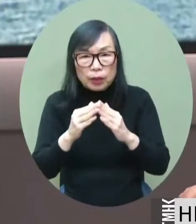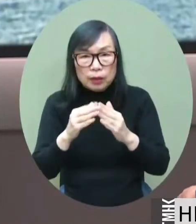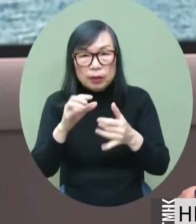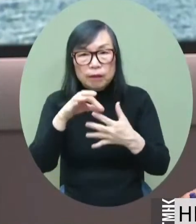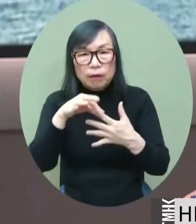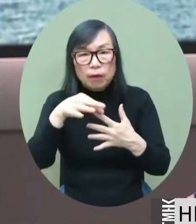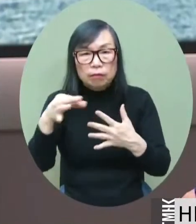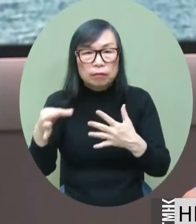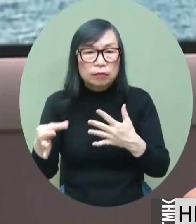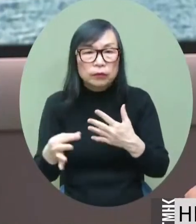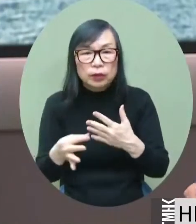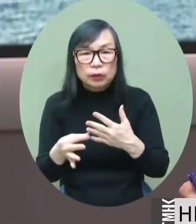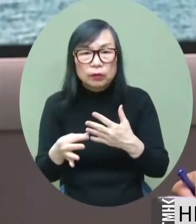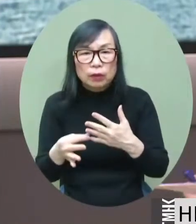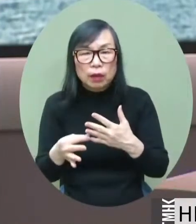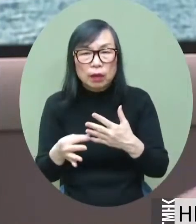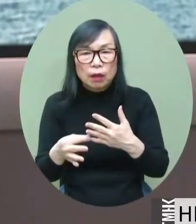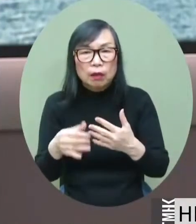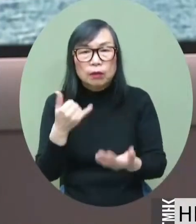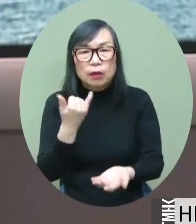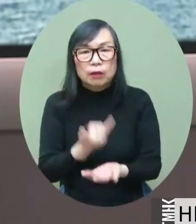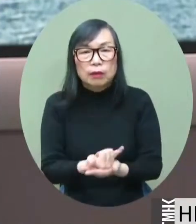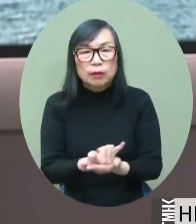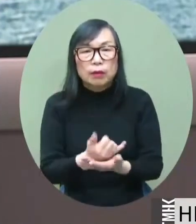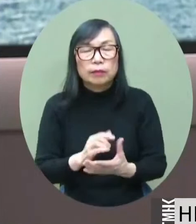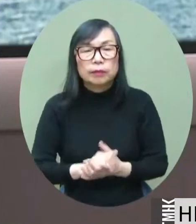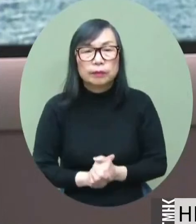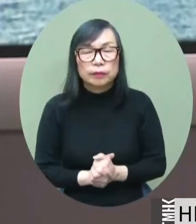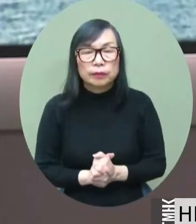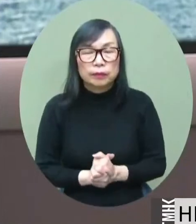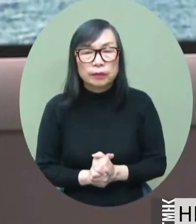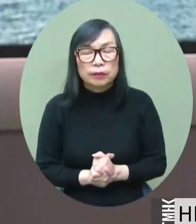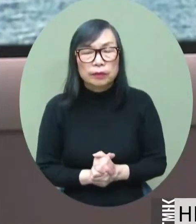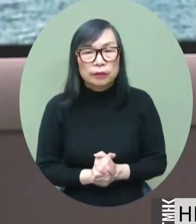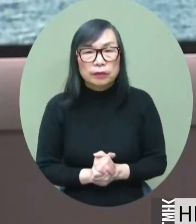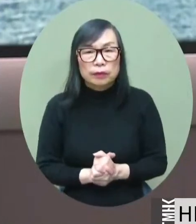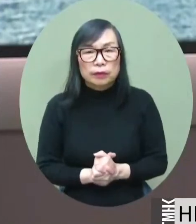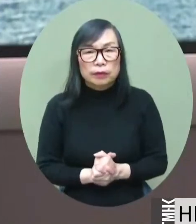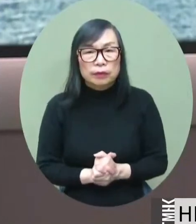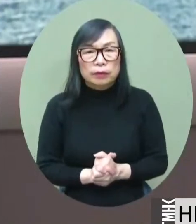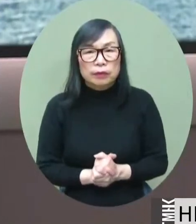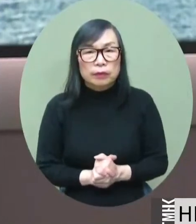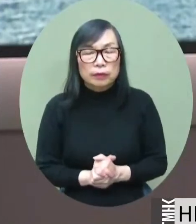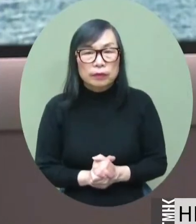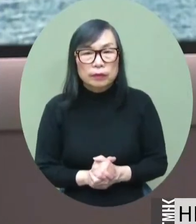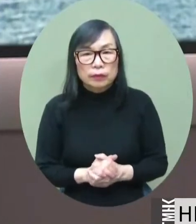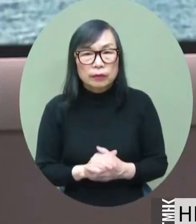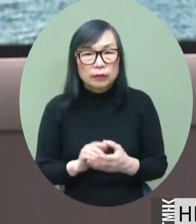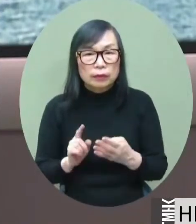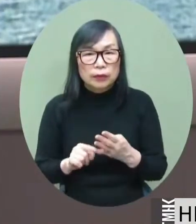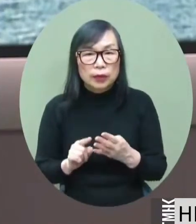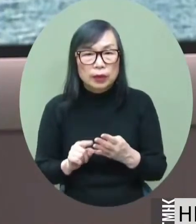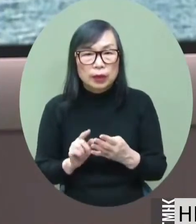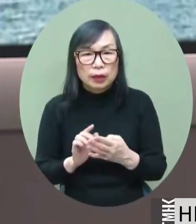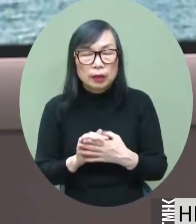breath. And his condition was poor, and he passed away, unfortunately.